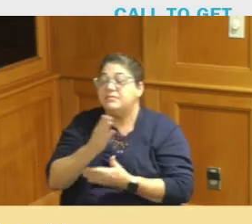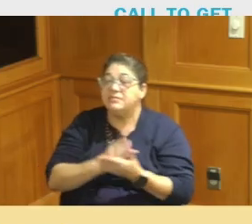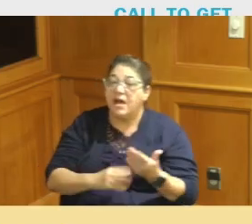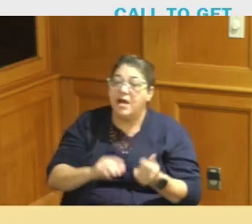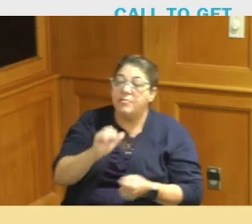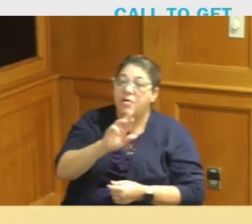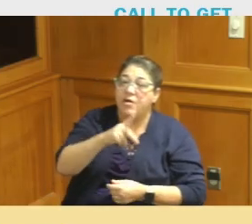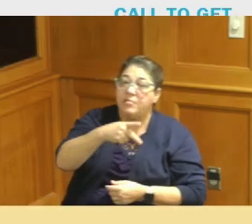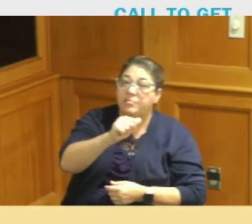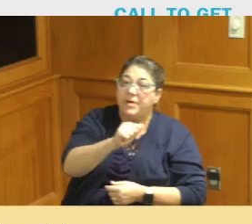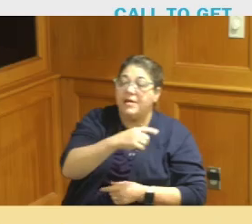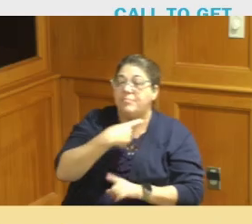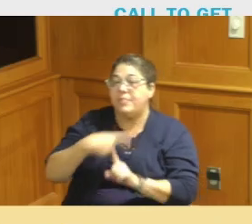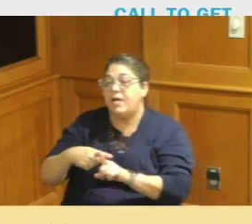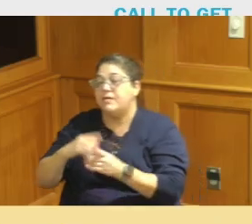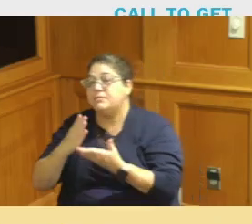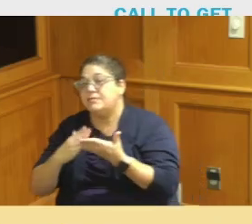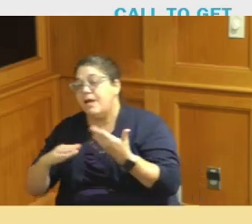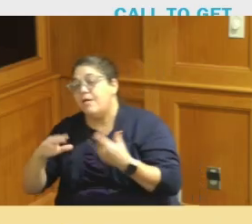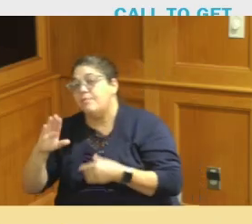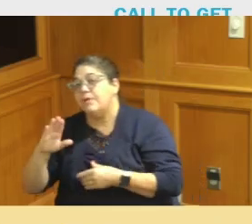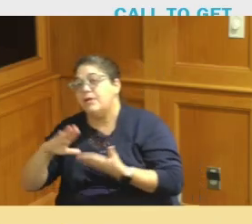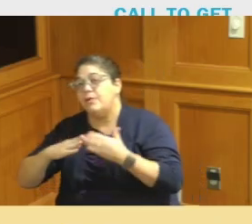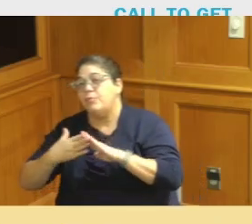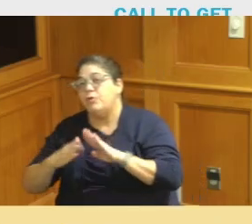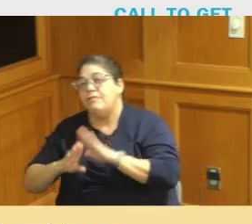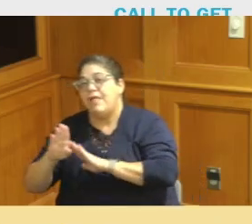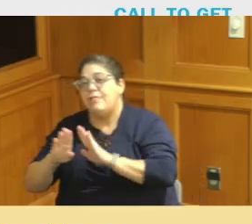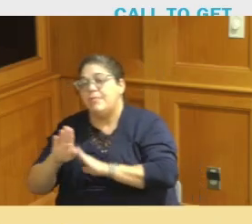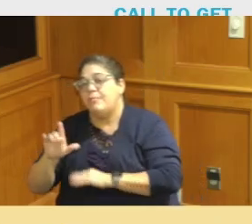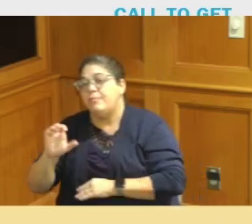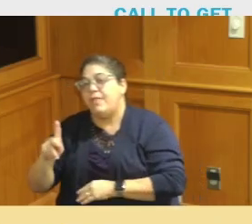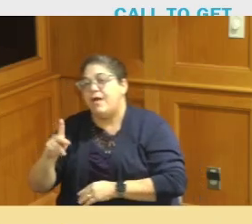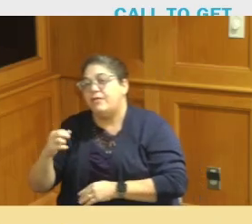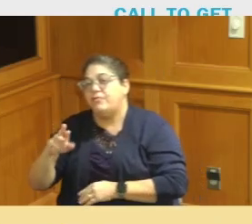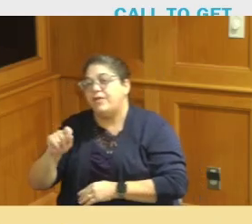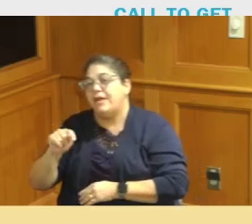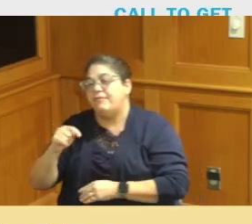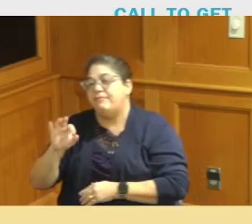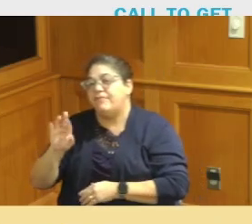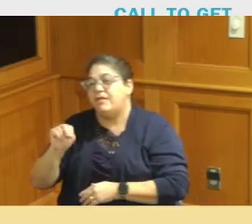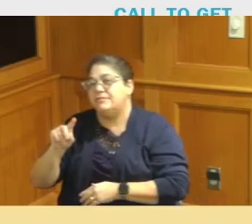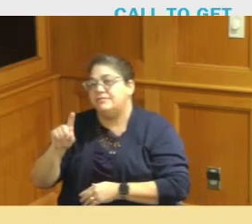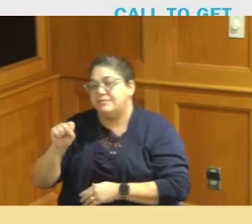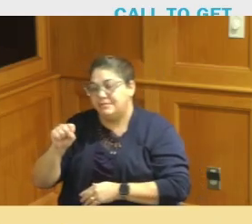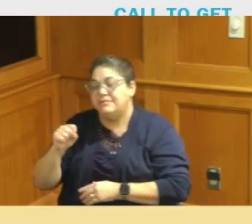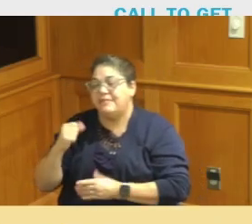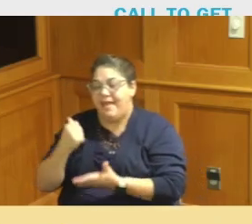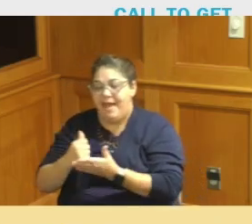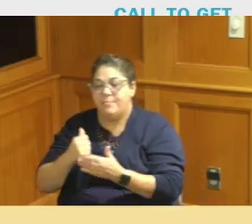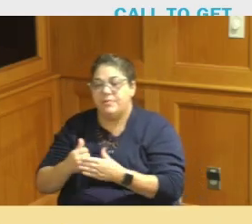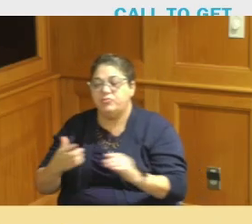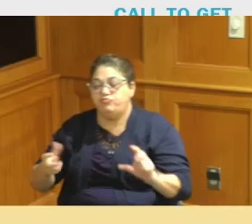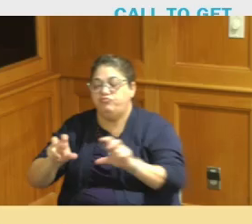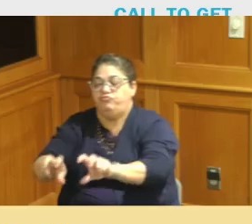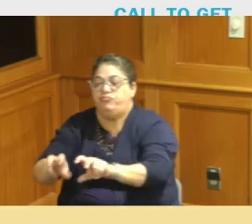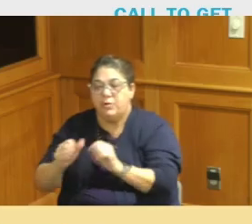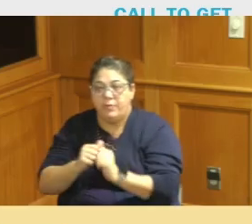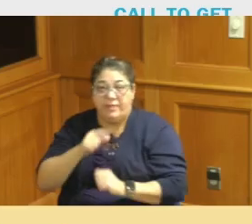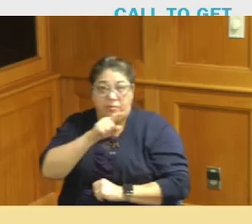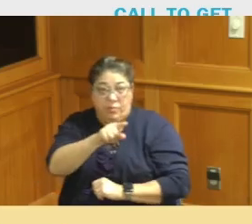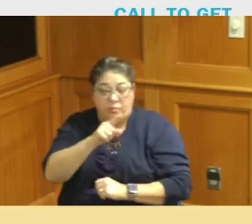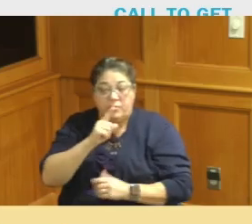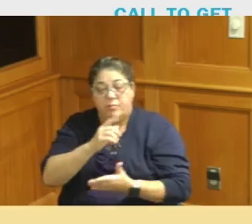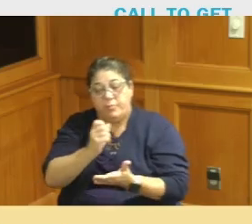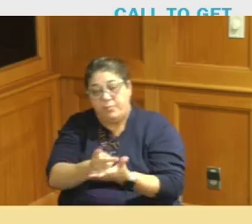Act funds and Community Development Block Grant funds make up this $2 million, which allows us to operate this program on your